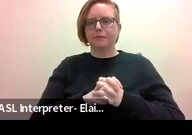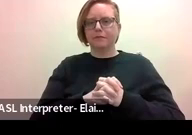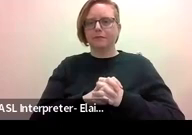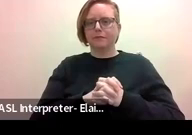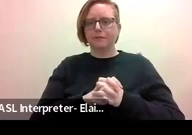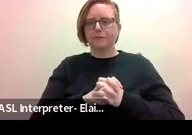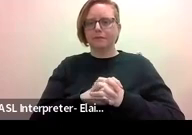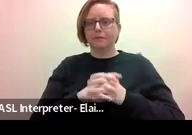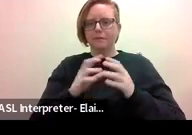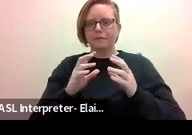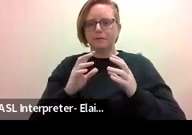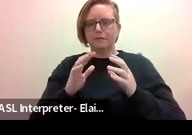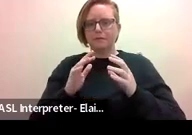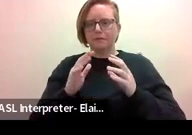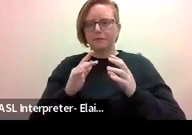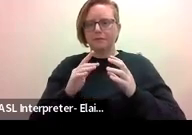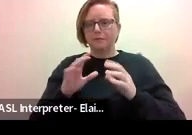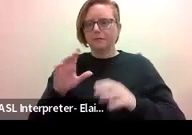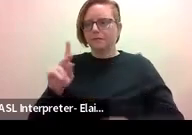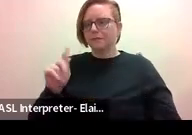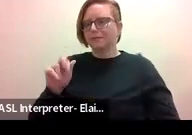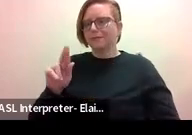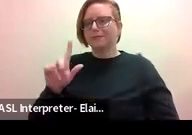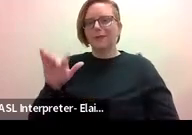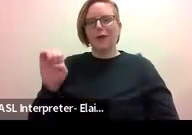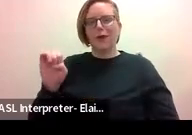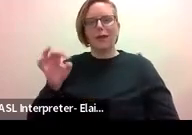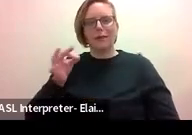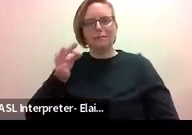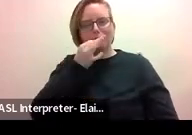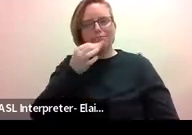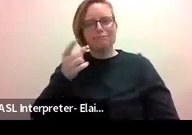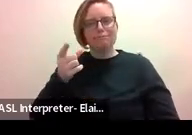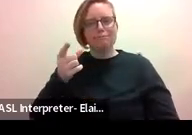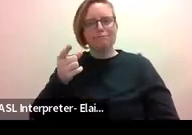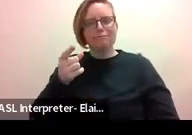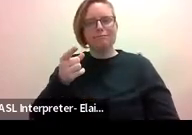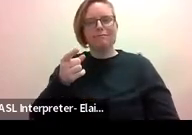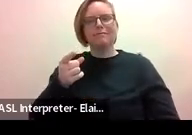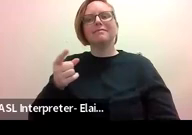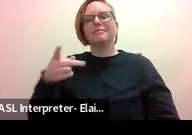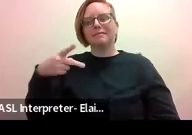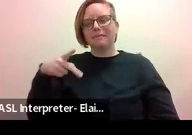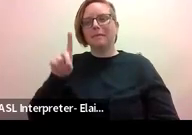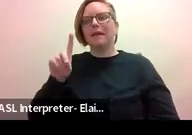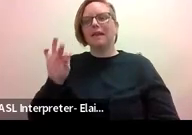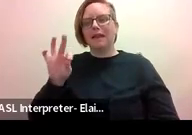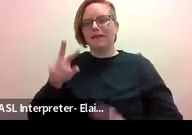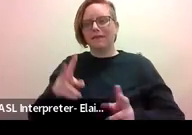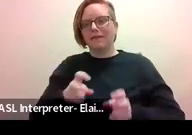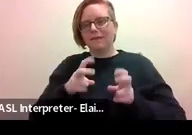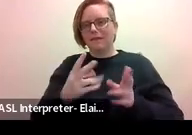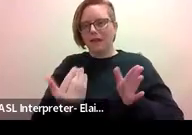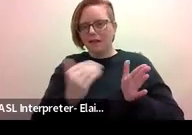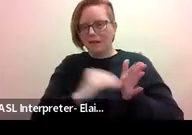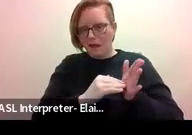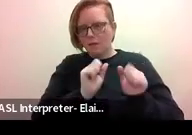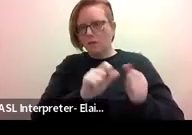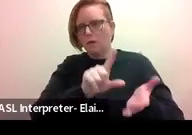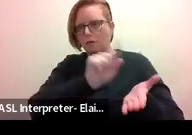Print this at, oh, Carly, you're so good. Carly just put the PDF in there again. You can print